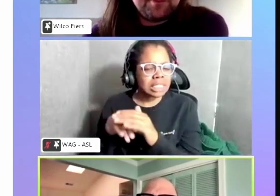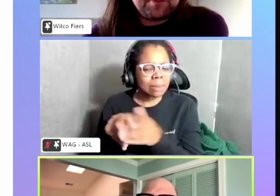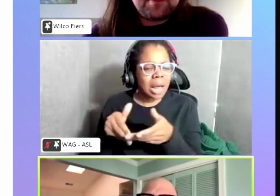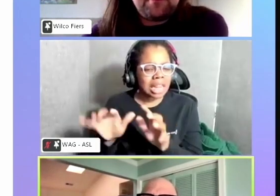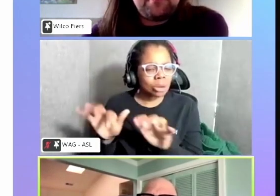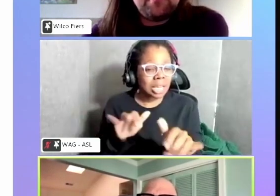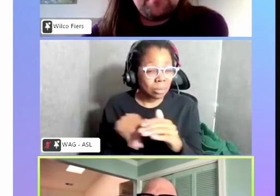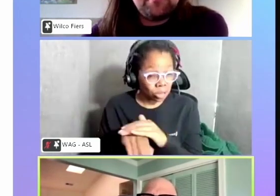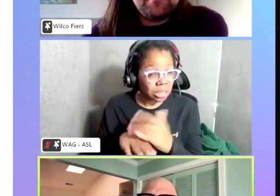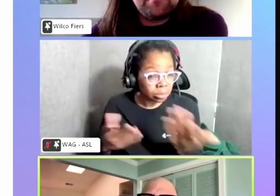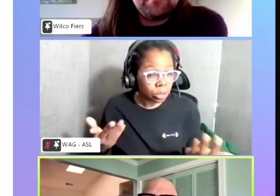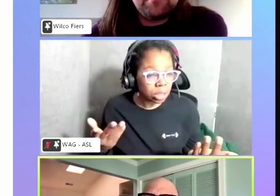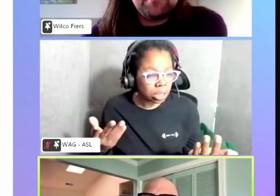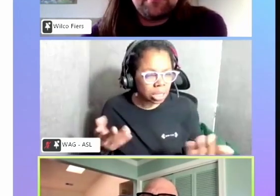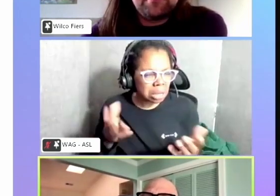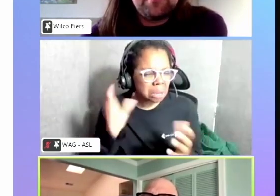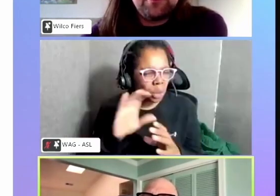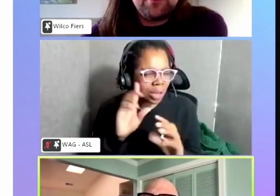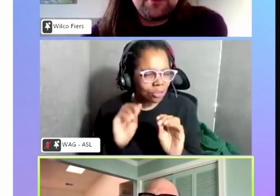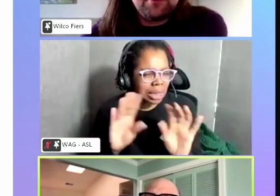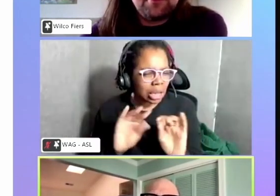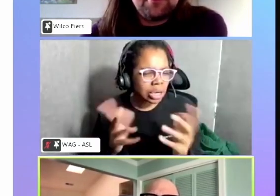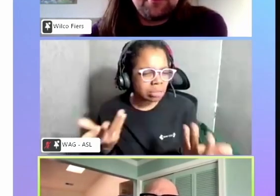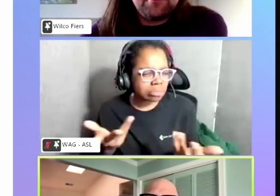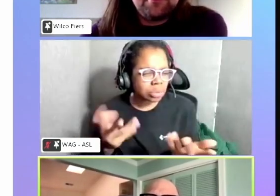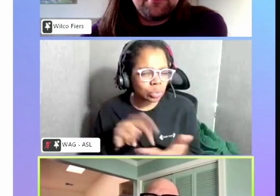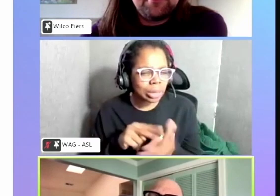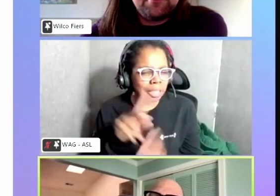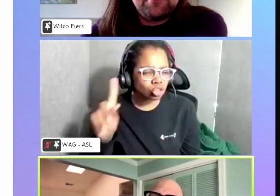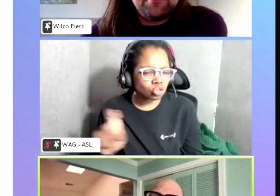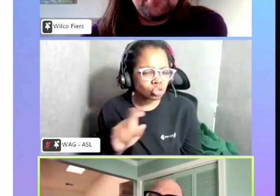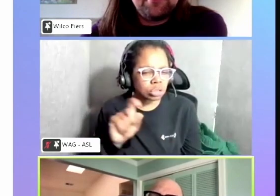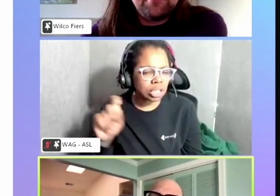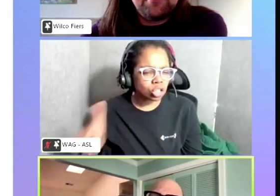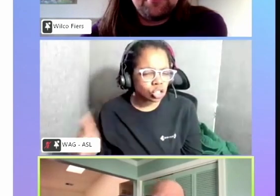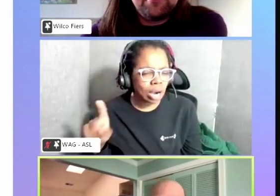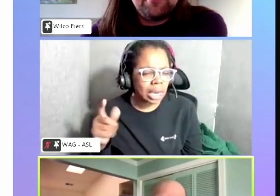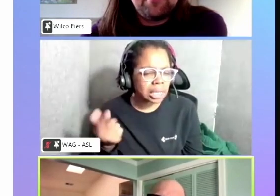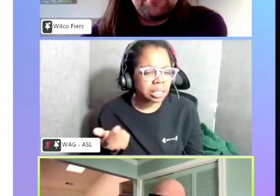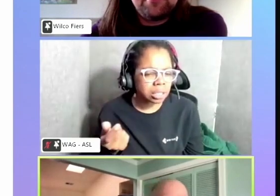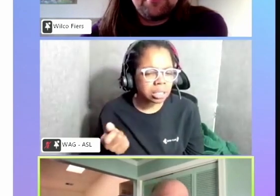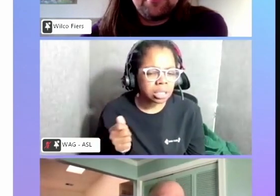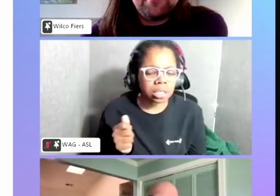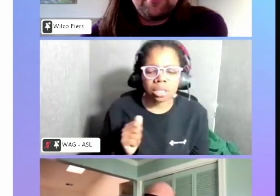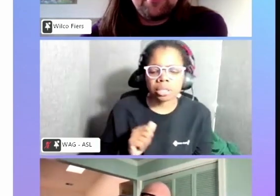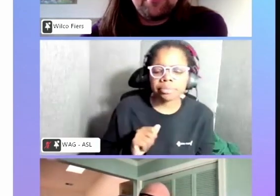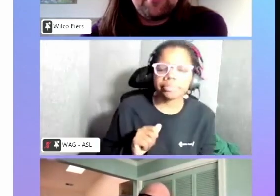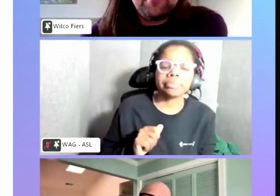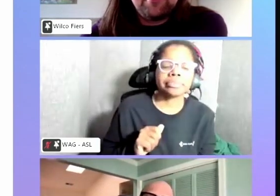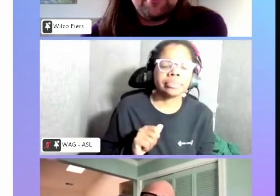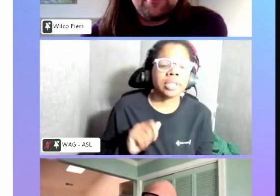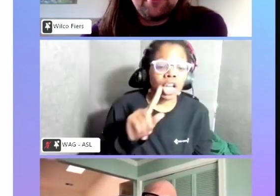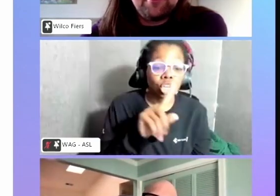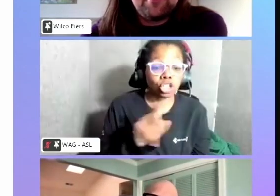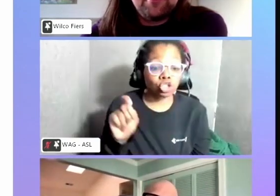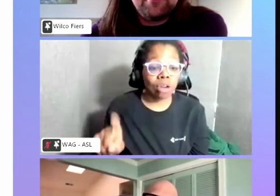keyboard accessible. So looking for some clarity on the dragging movements. So dragging